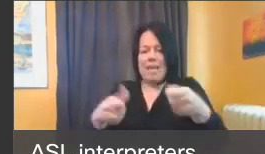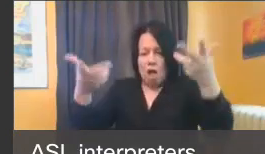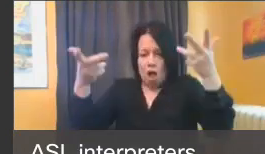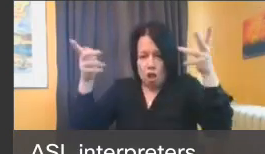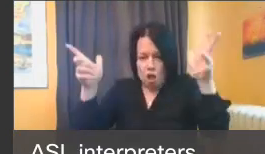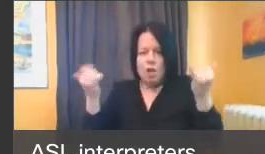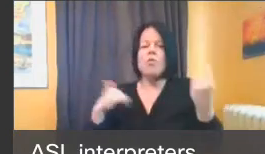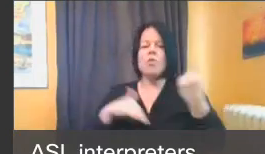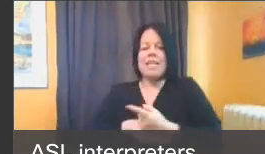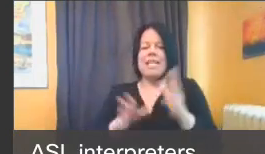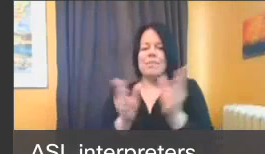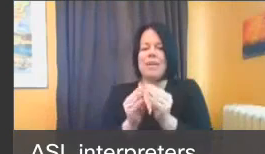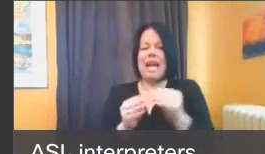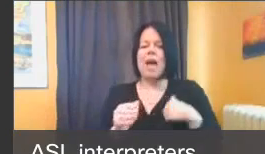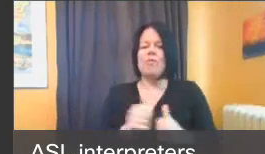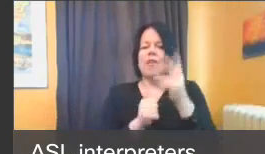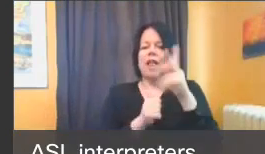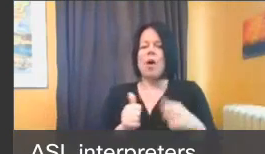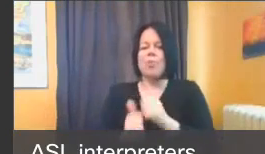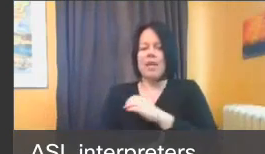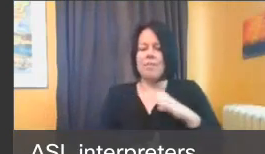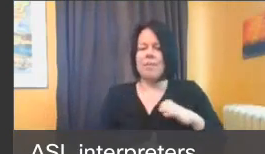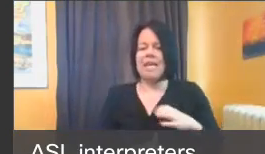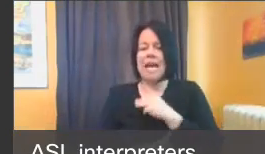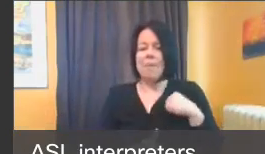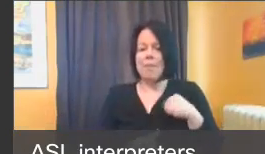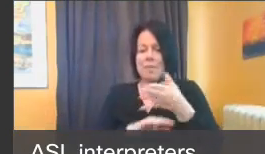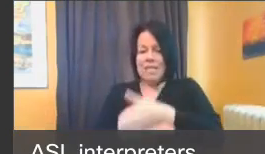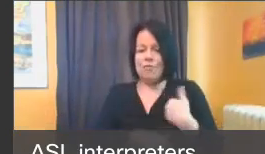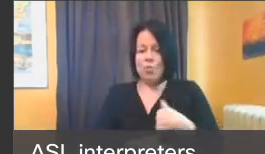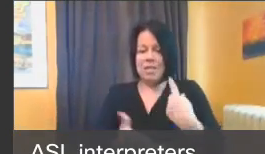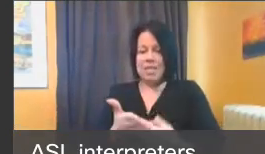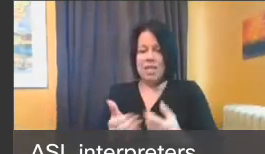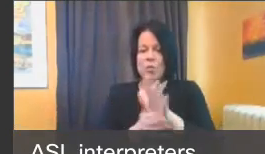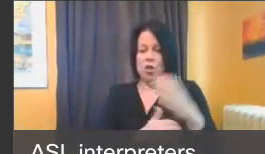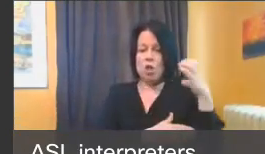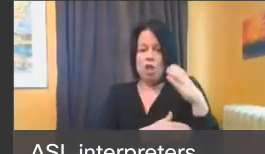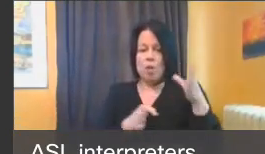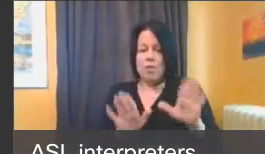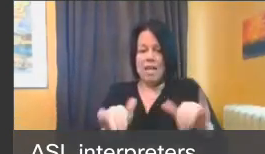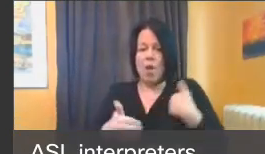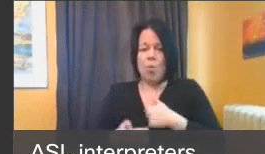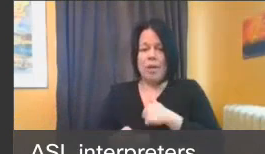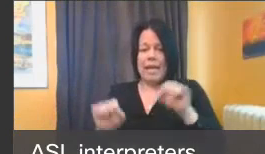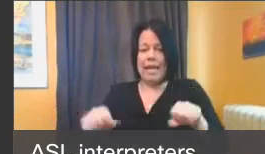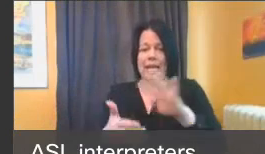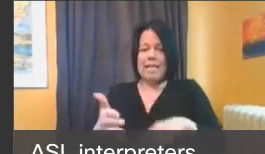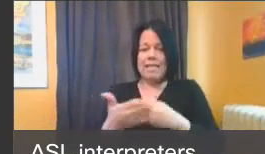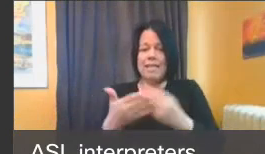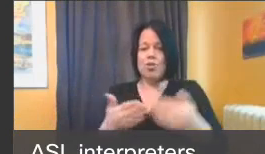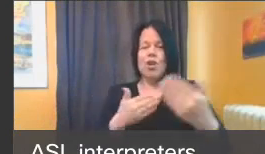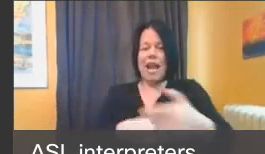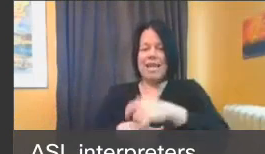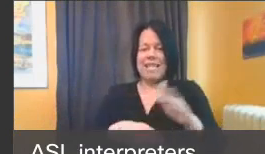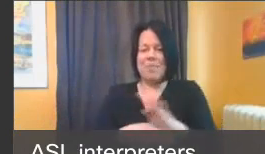meeting, and I will follow up with committee members after discussing with your chair how we can go ahead and schedule your next business